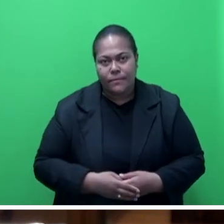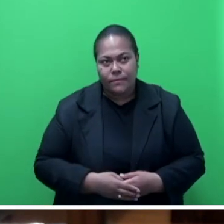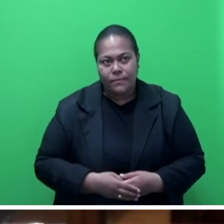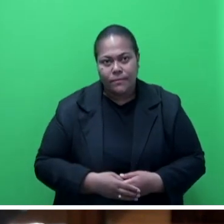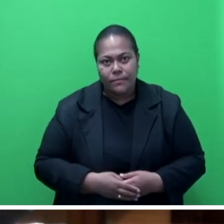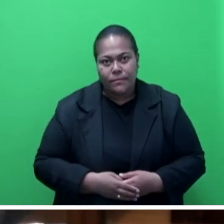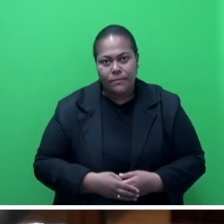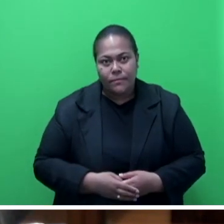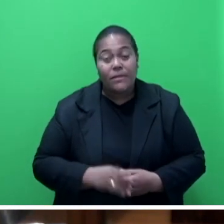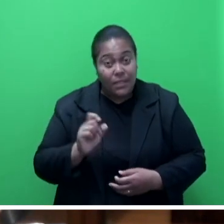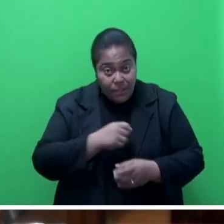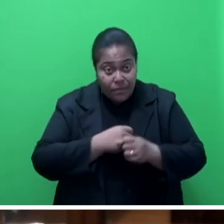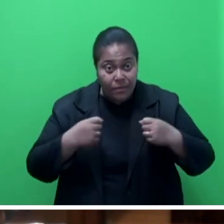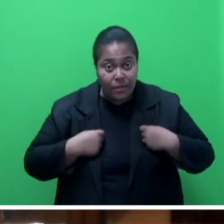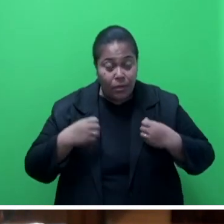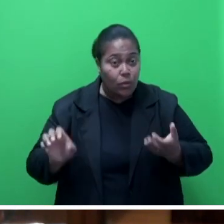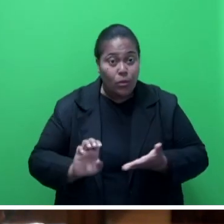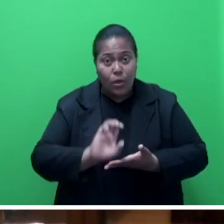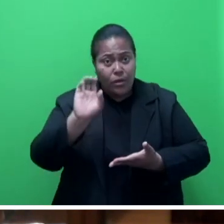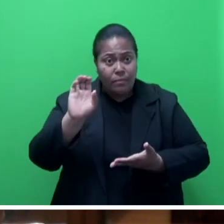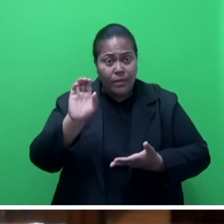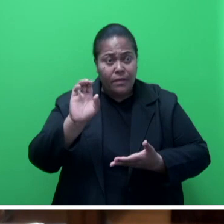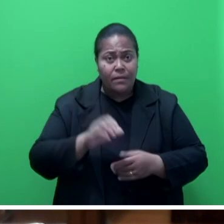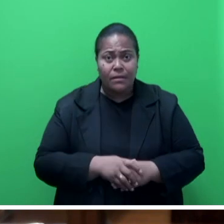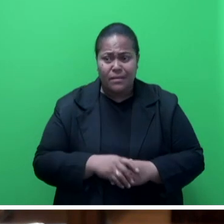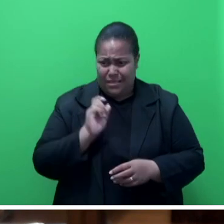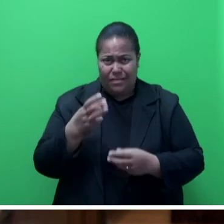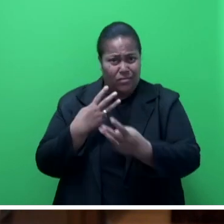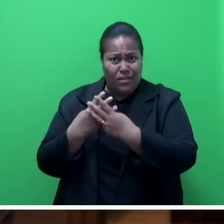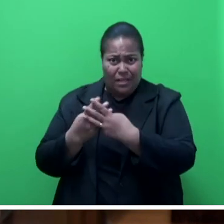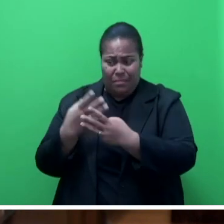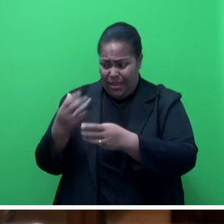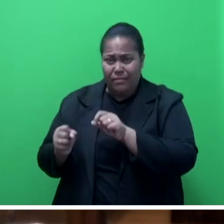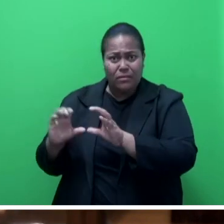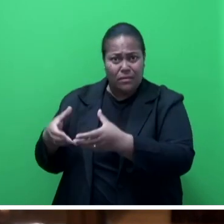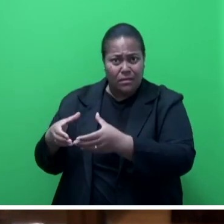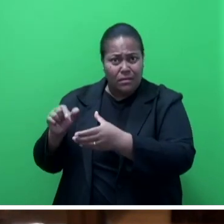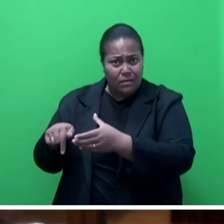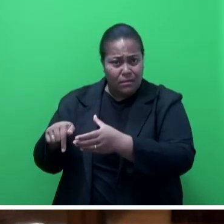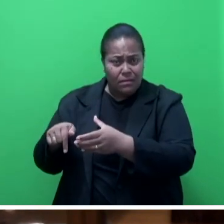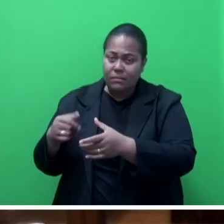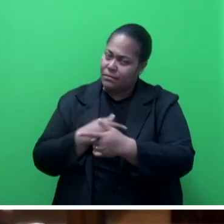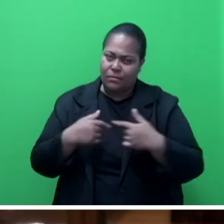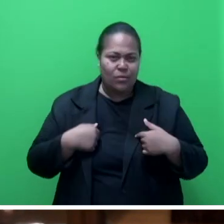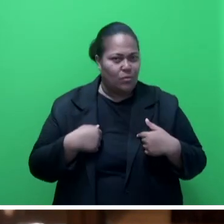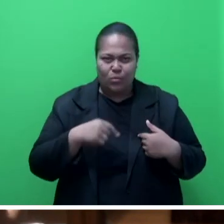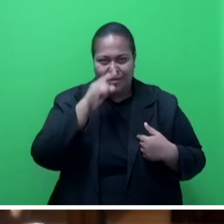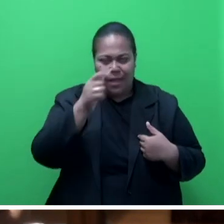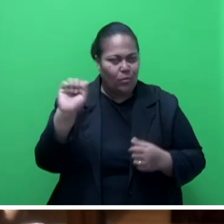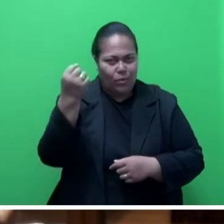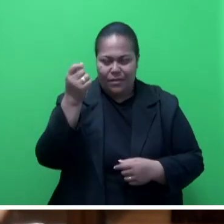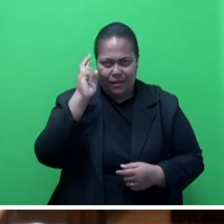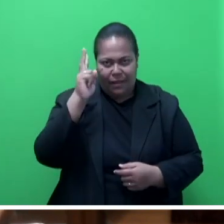If our economy has been run anything like Sodelpa runs its own party, we wouldn't have one anymore.